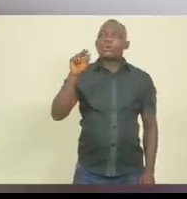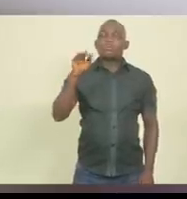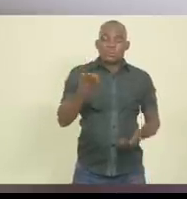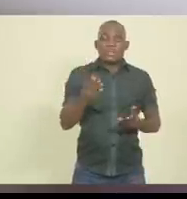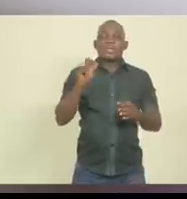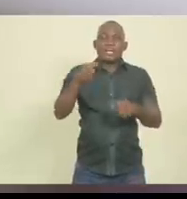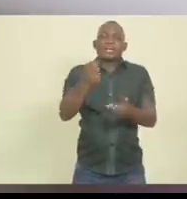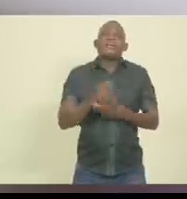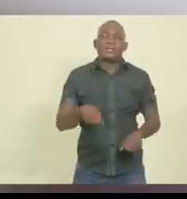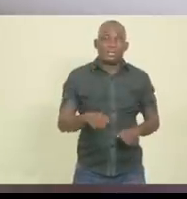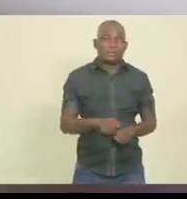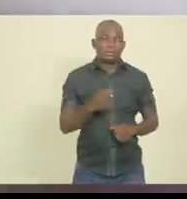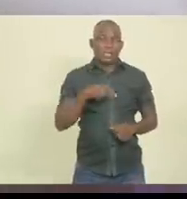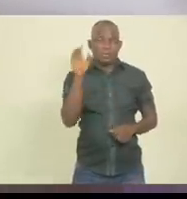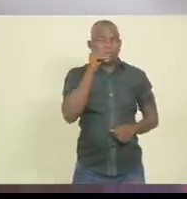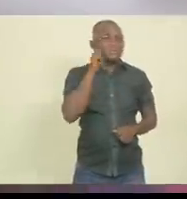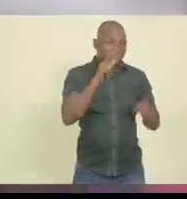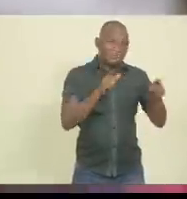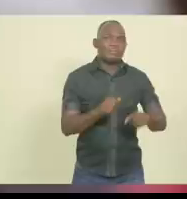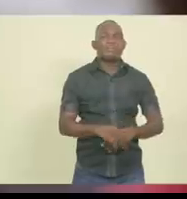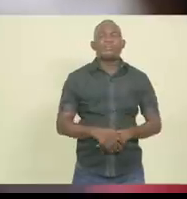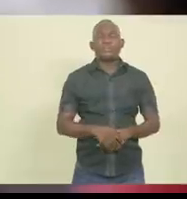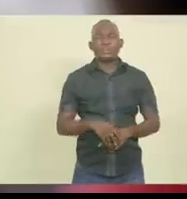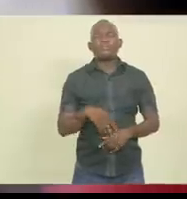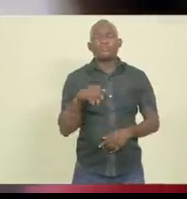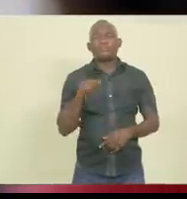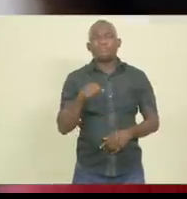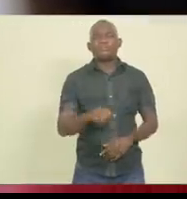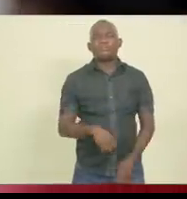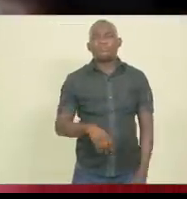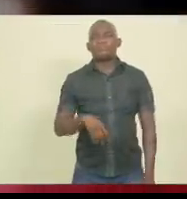us. We need to look for her. Yeah.